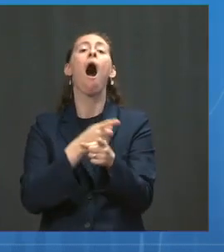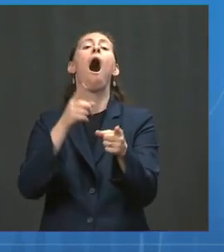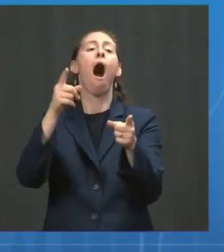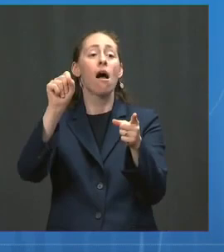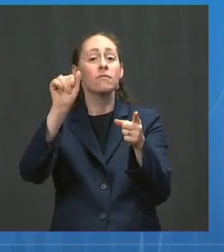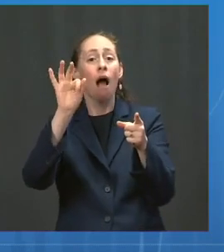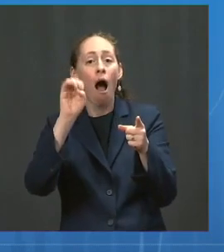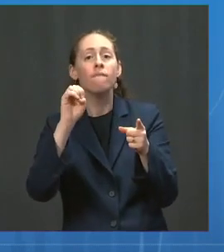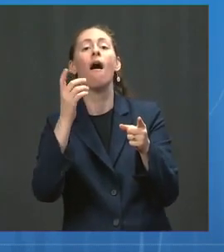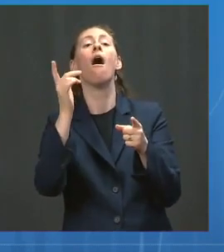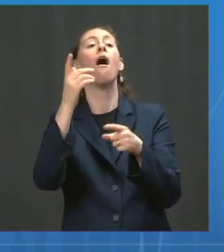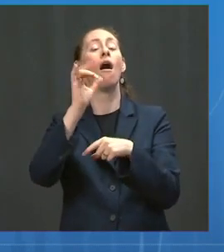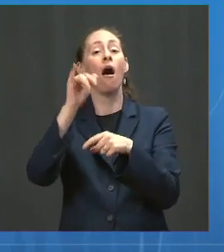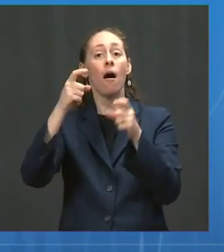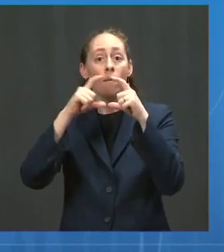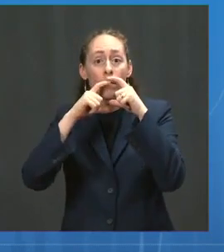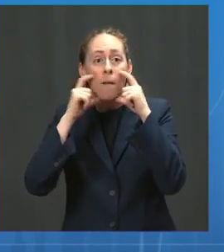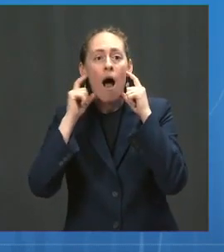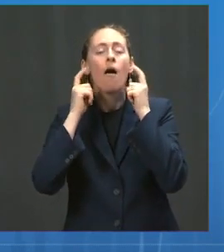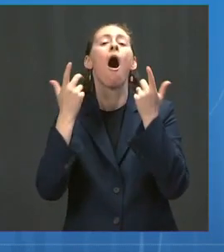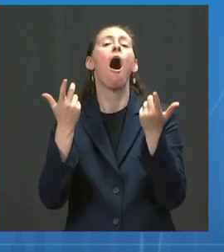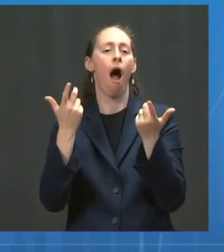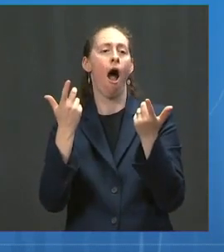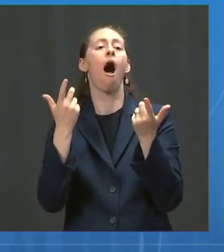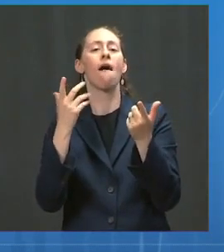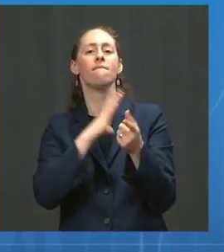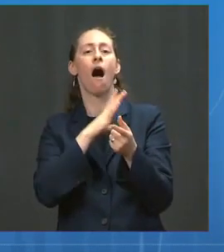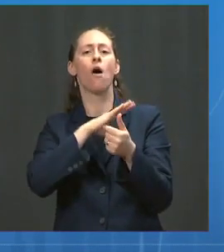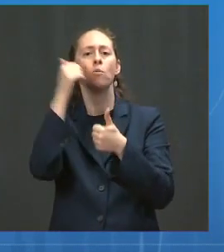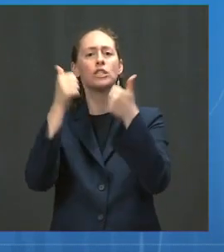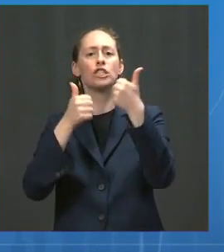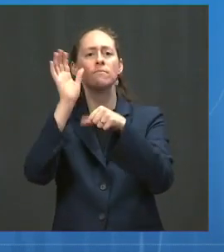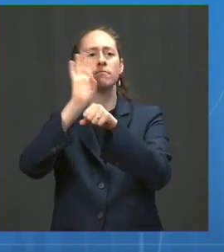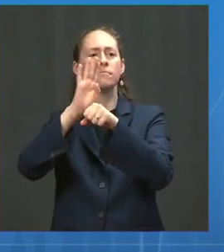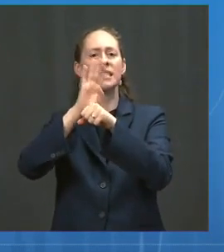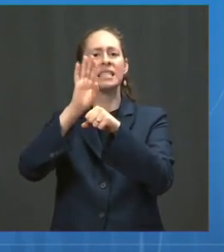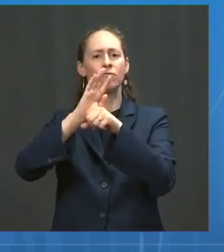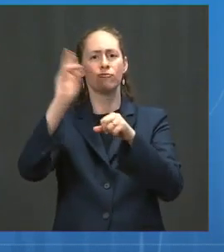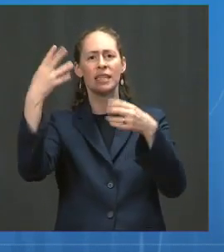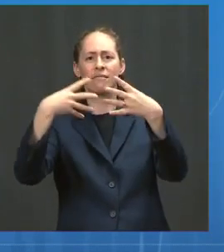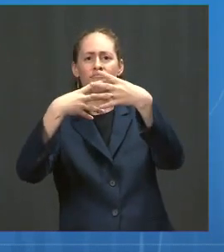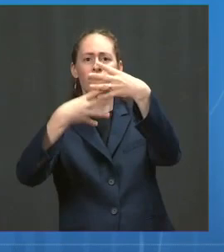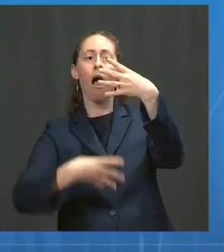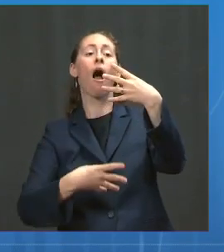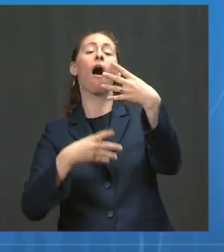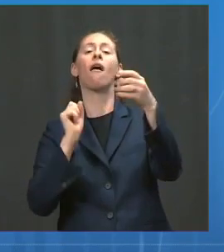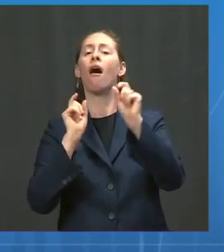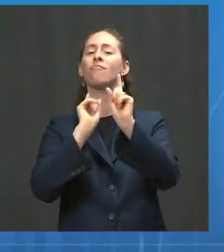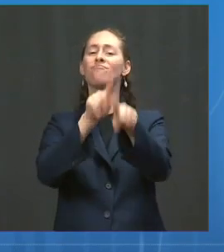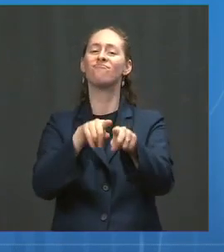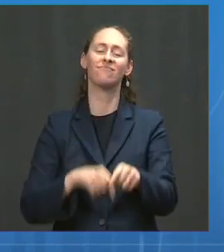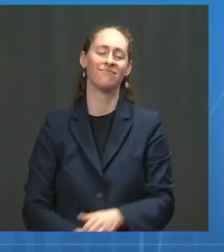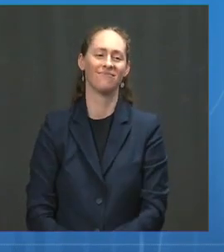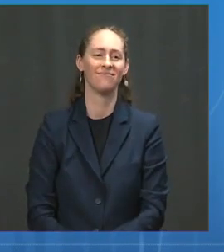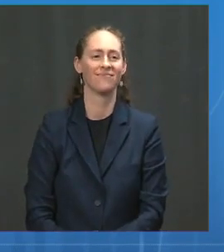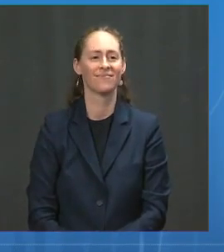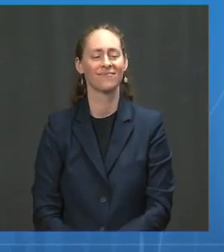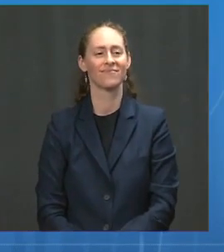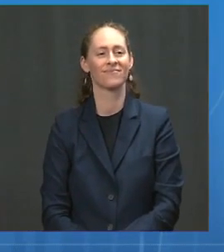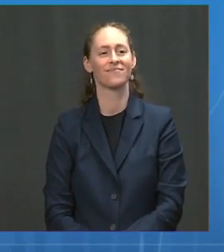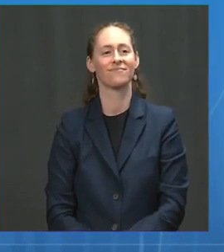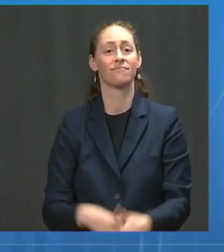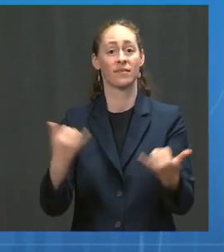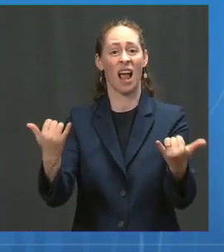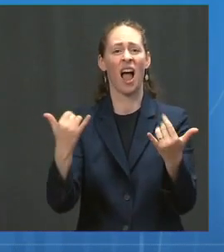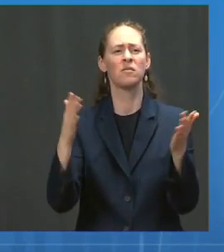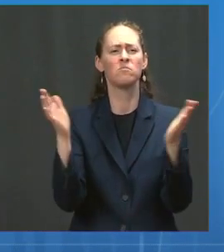the country are stepping up. A recent study shows that half of America's small businesses are likely to require their employees